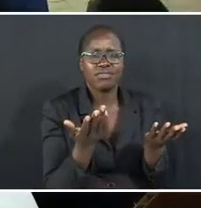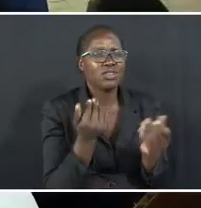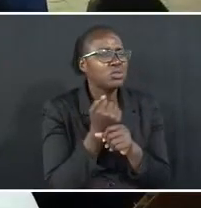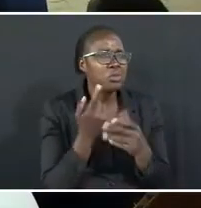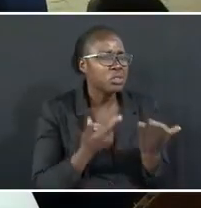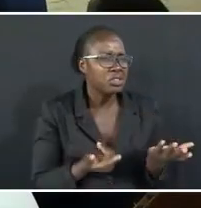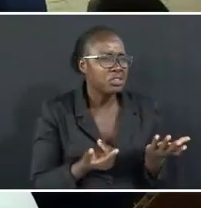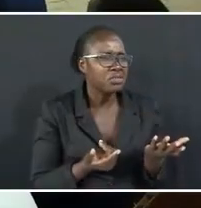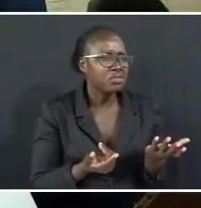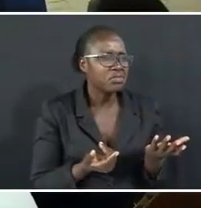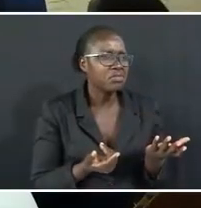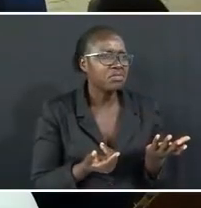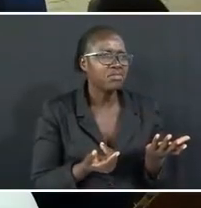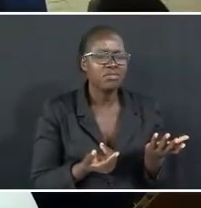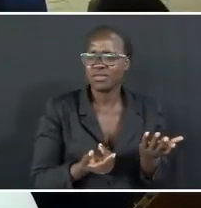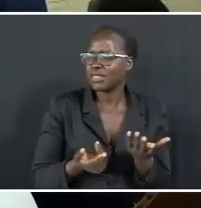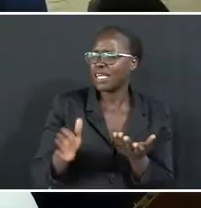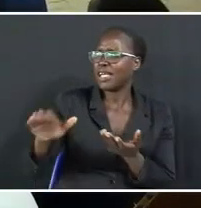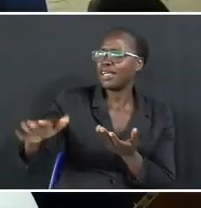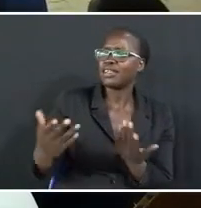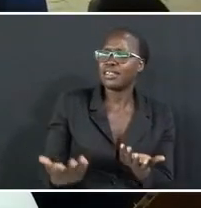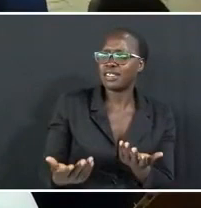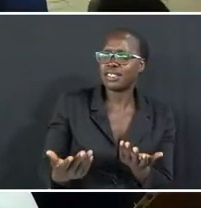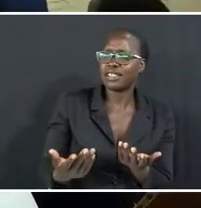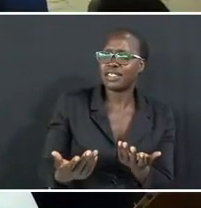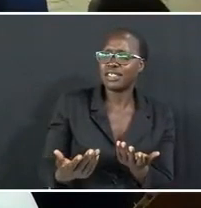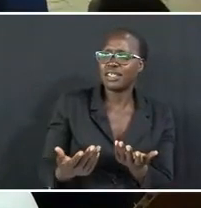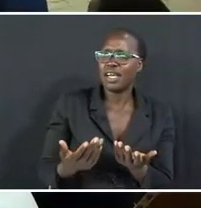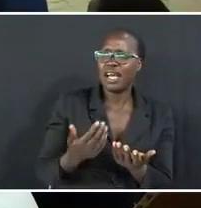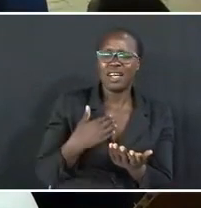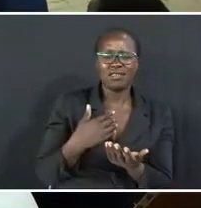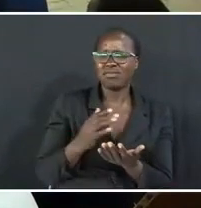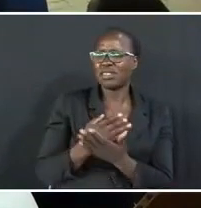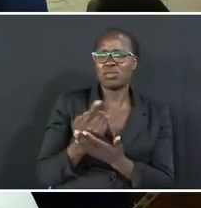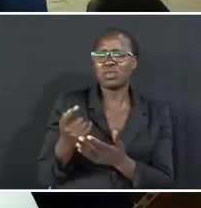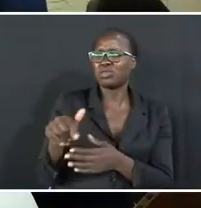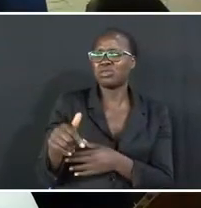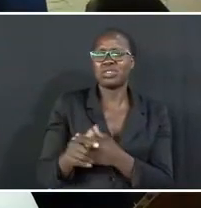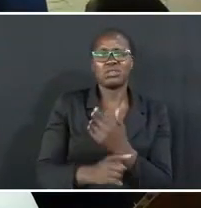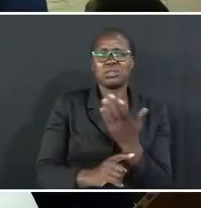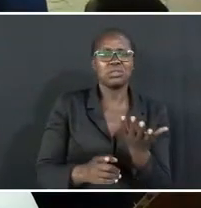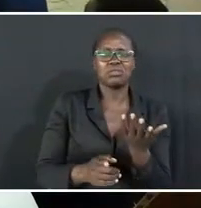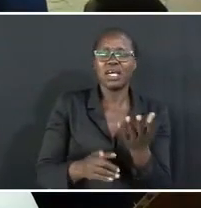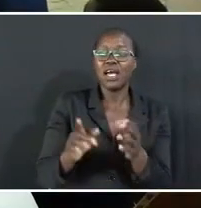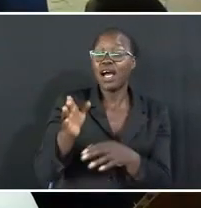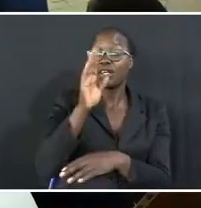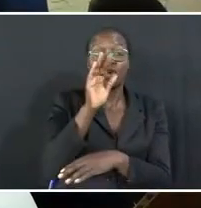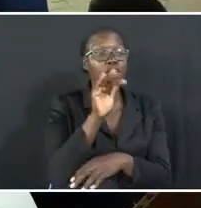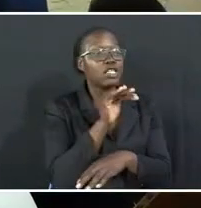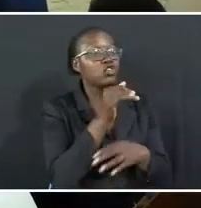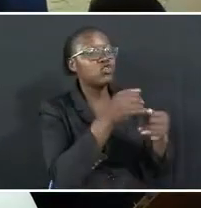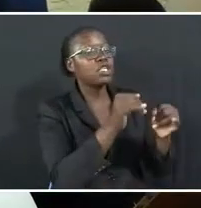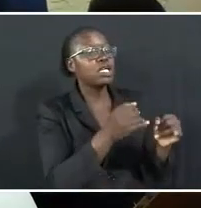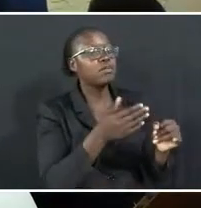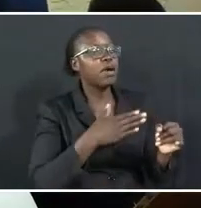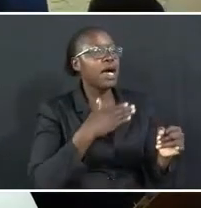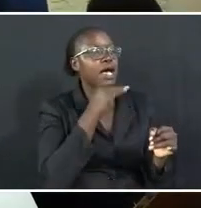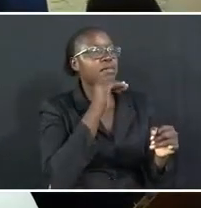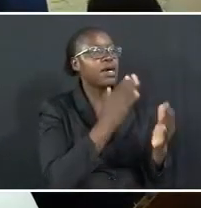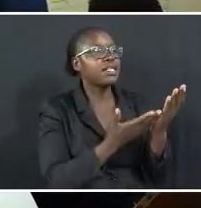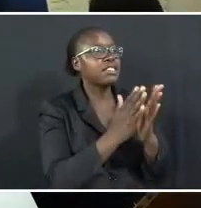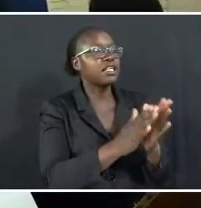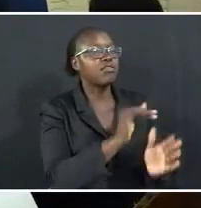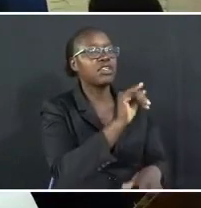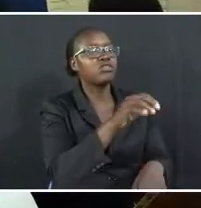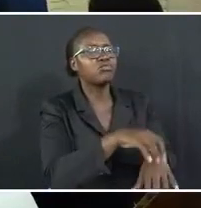are you doing? And then the devil is like, I don't really have someone to tempt. And God asks him, have you tried my manservant